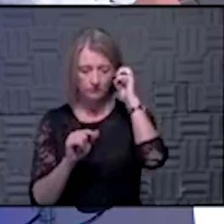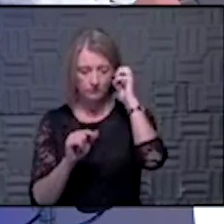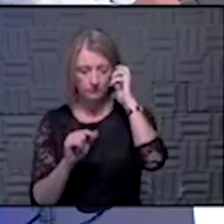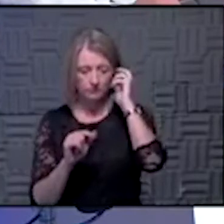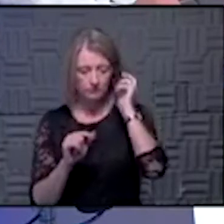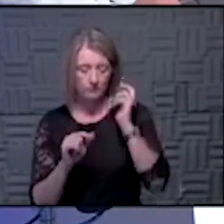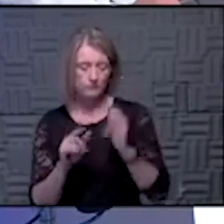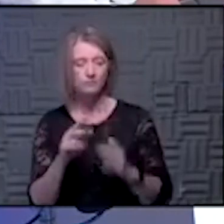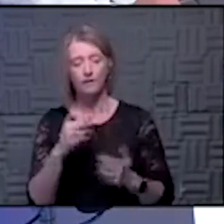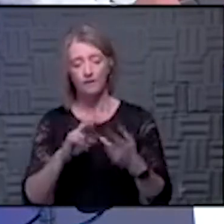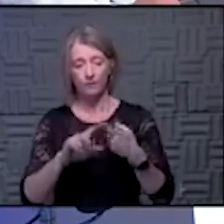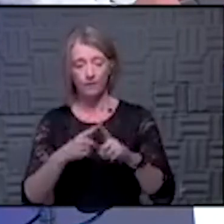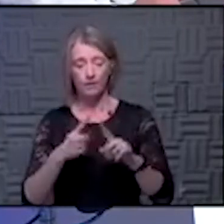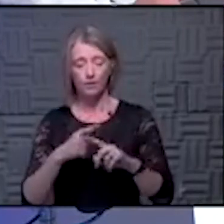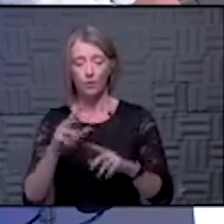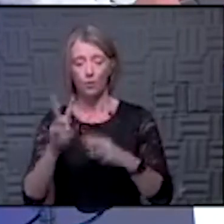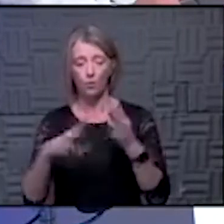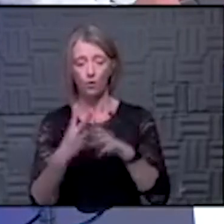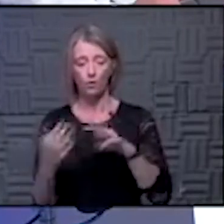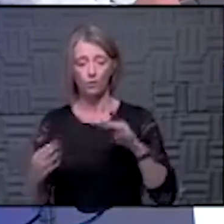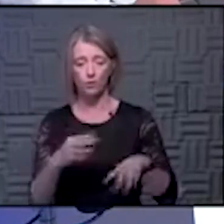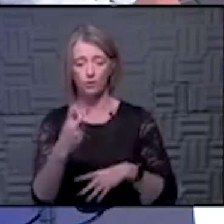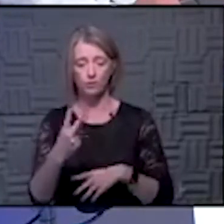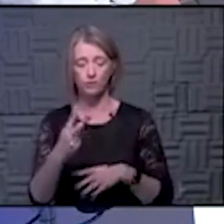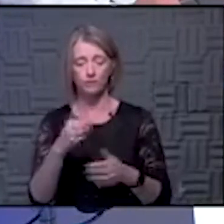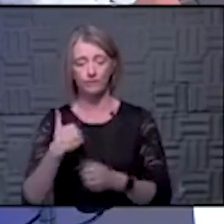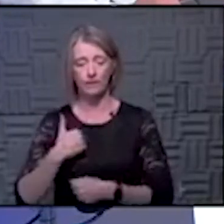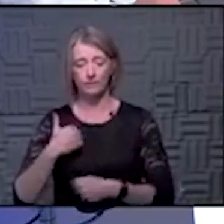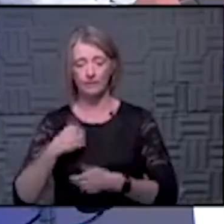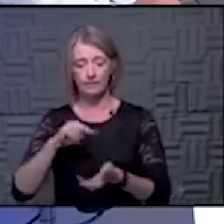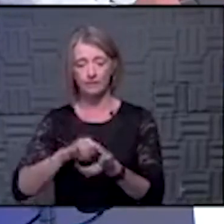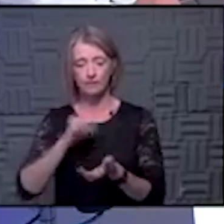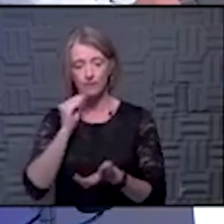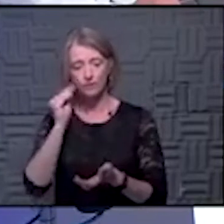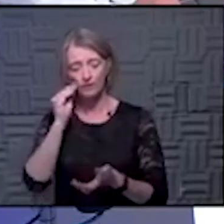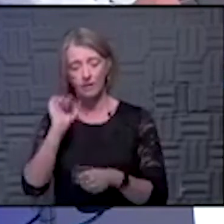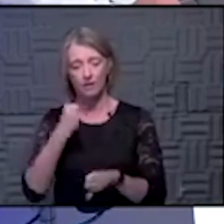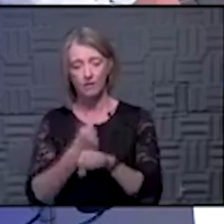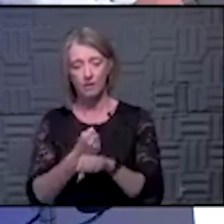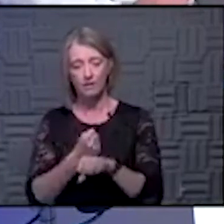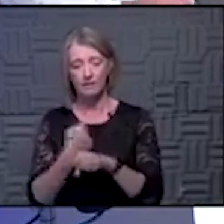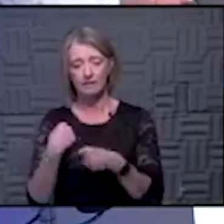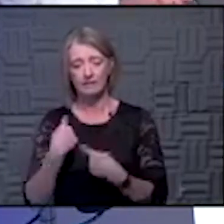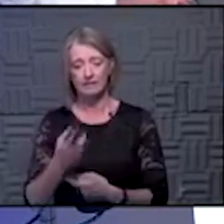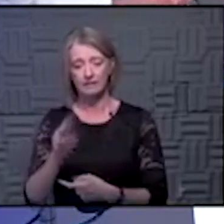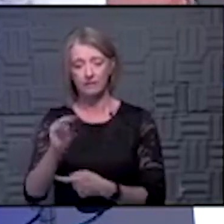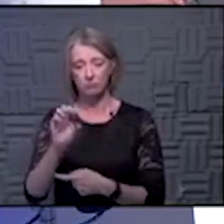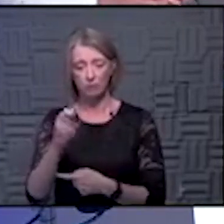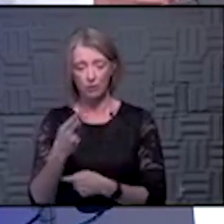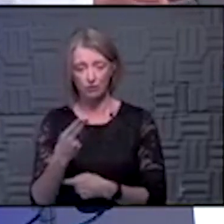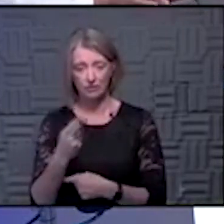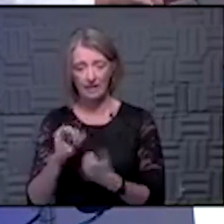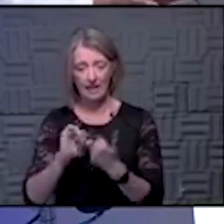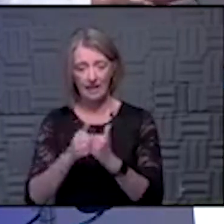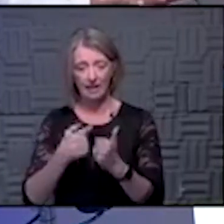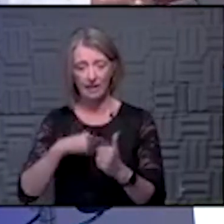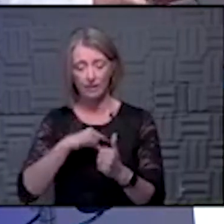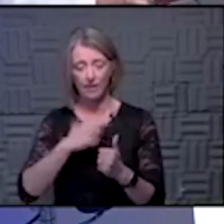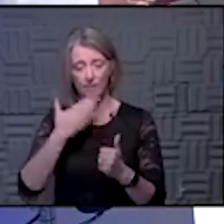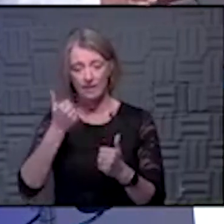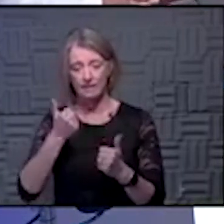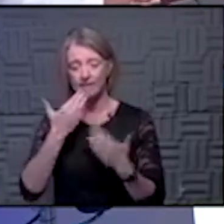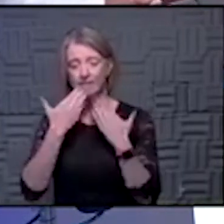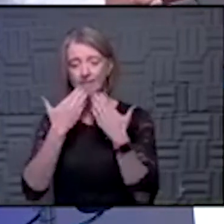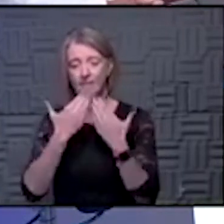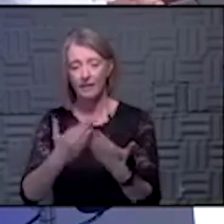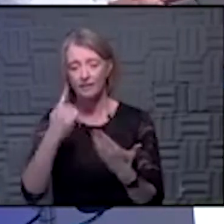War II veteran and has been in a nursing home and has been in lockdown since March. How can we best say